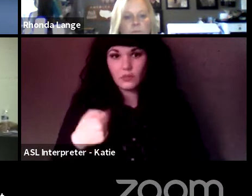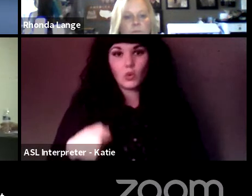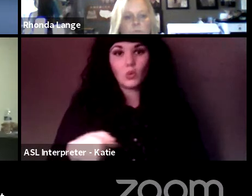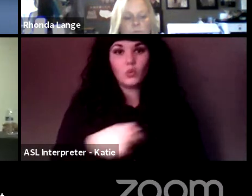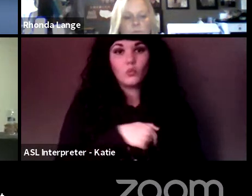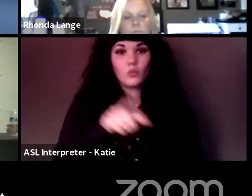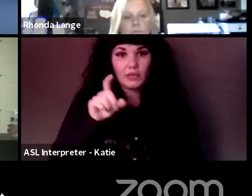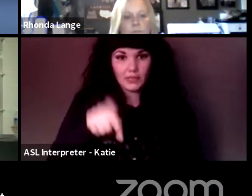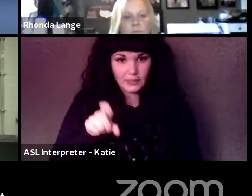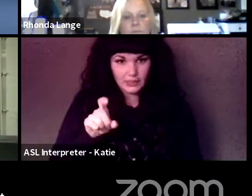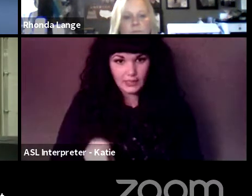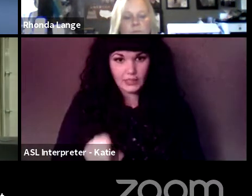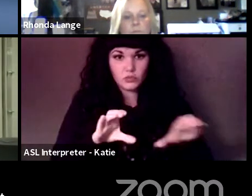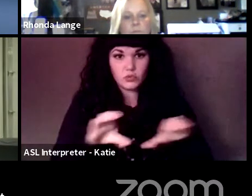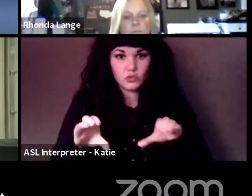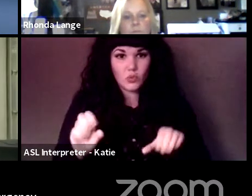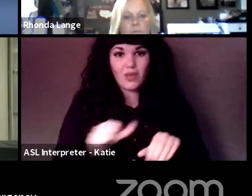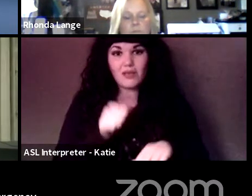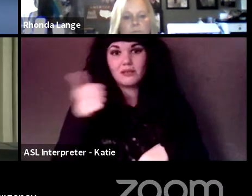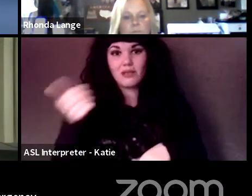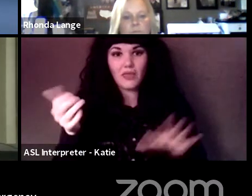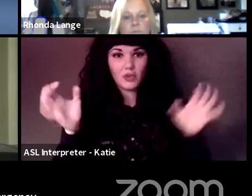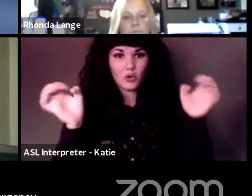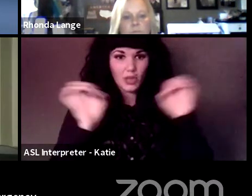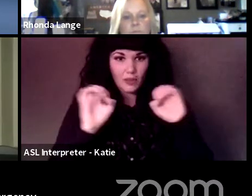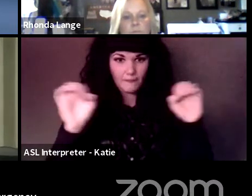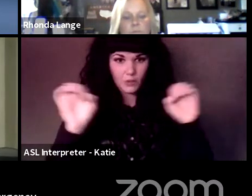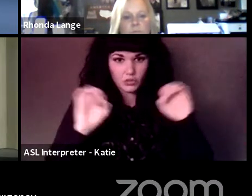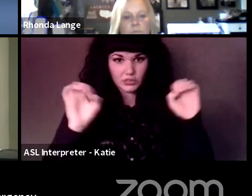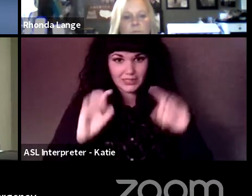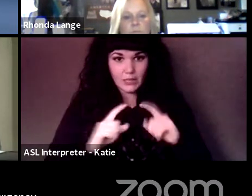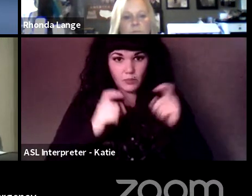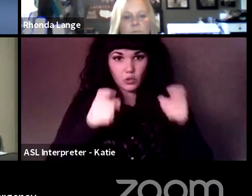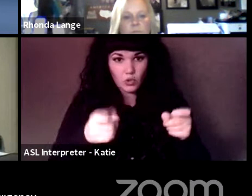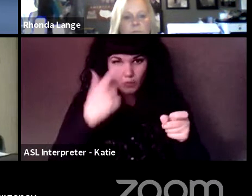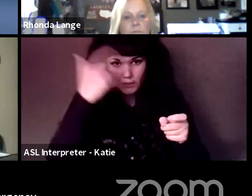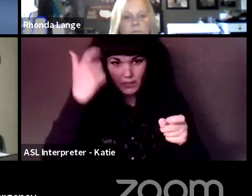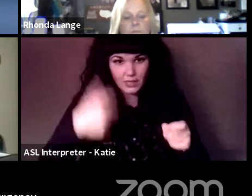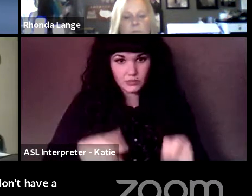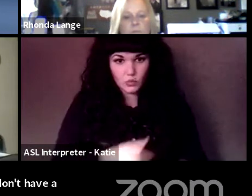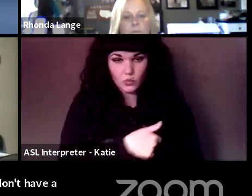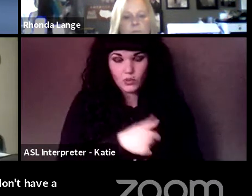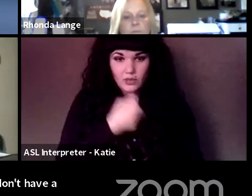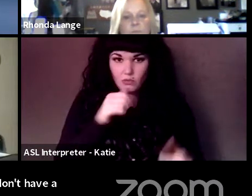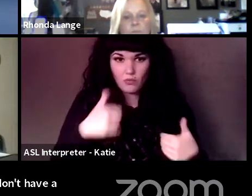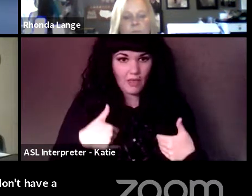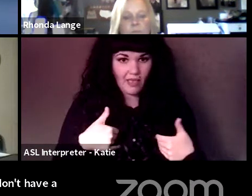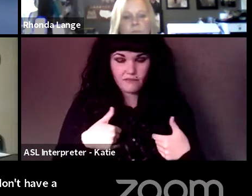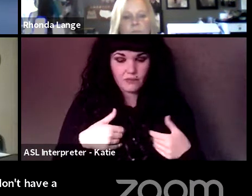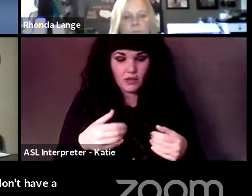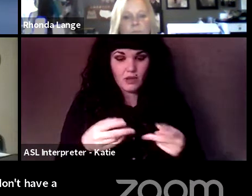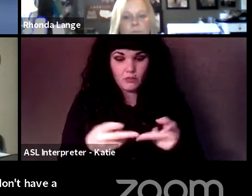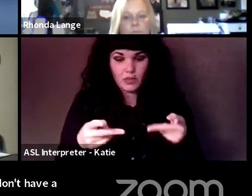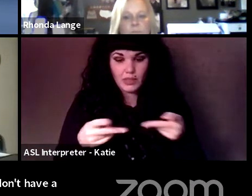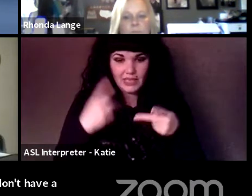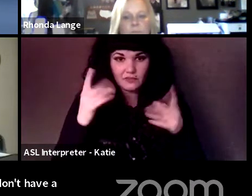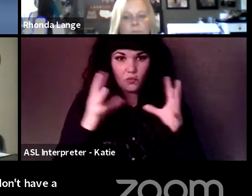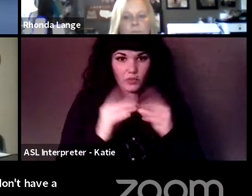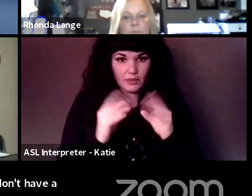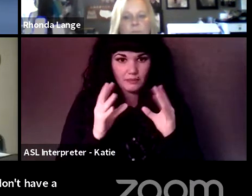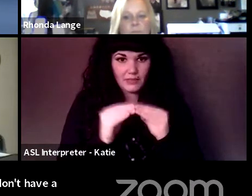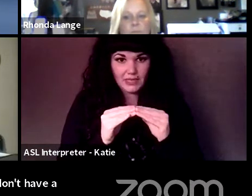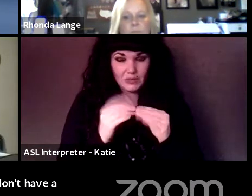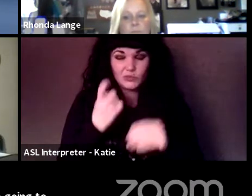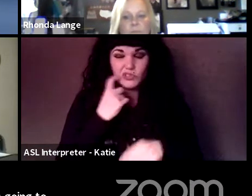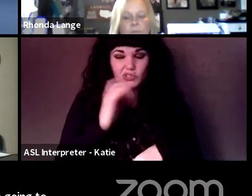I assume, for AV, because we don't have a location for the meeting because we just set the date. So that's going to make our schedule tight